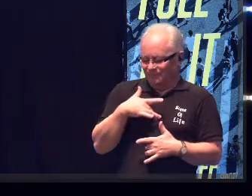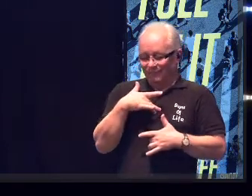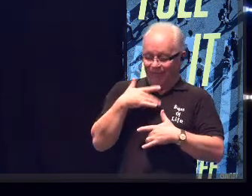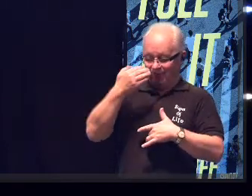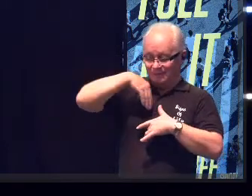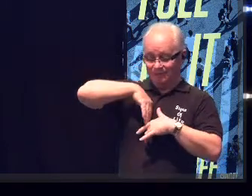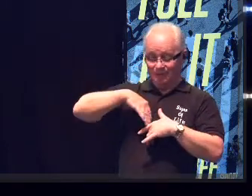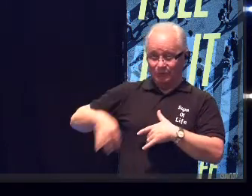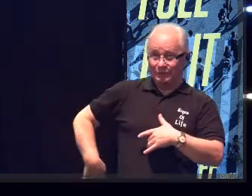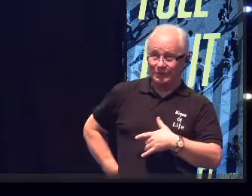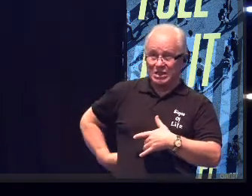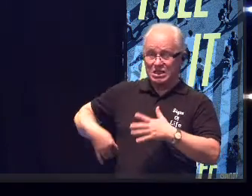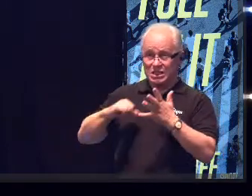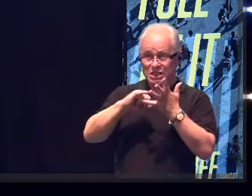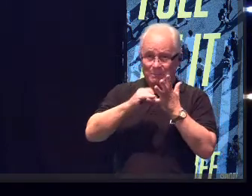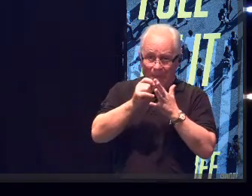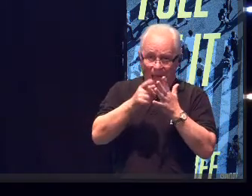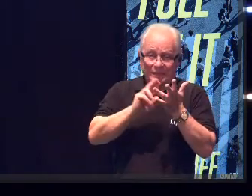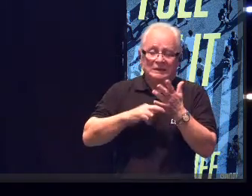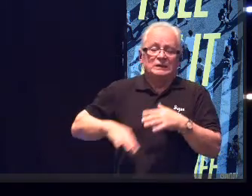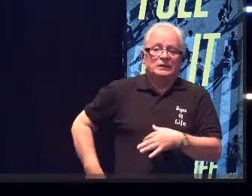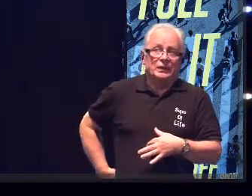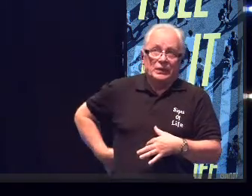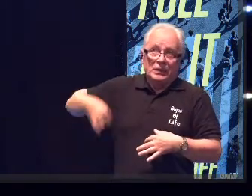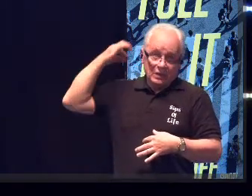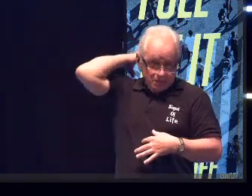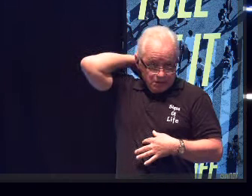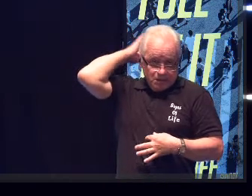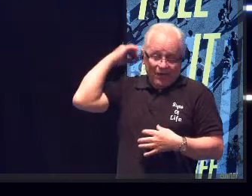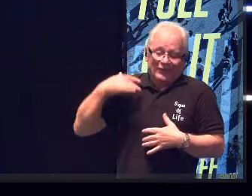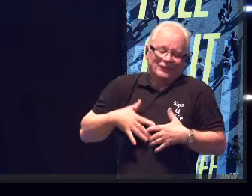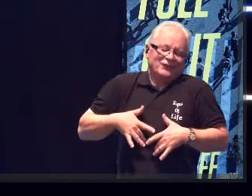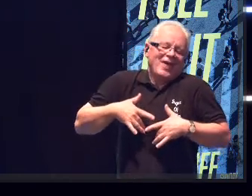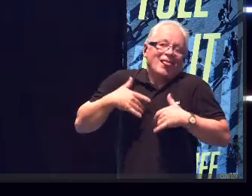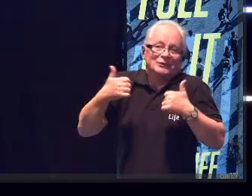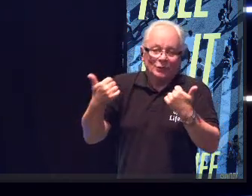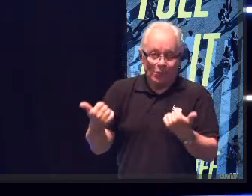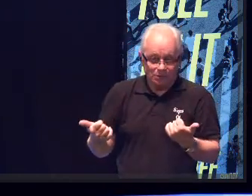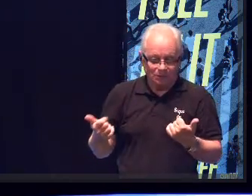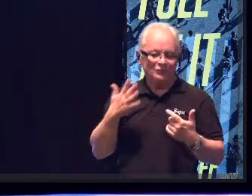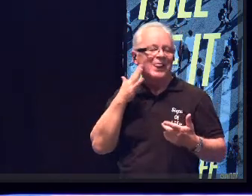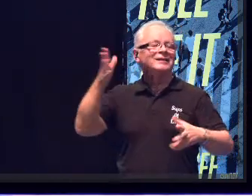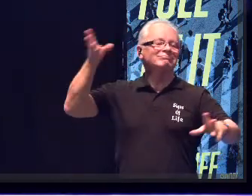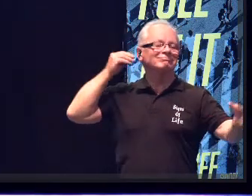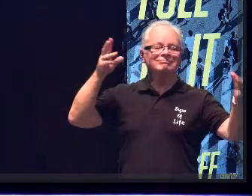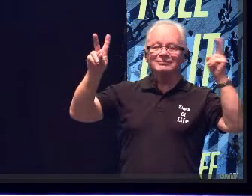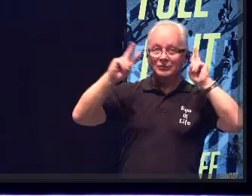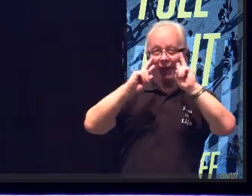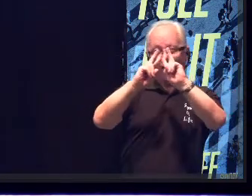spine when your favorite worship song comes on. You know, it's funny, it's like there's maybe a couple of songs, you're